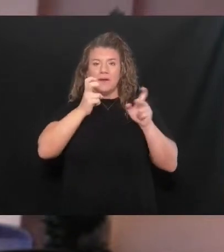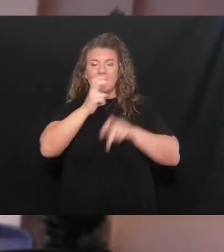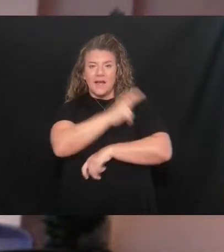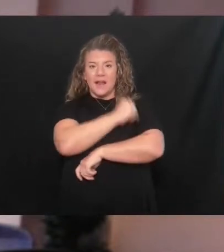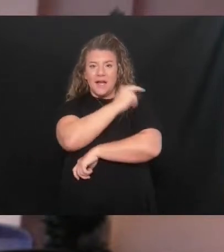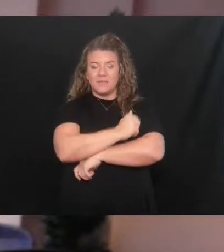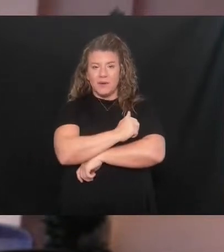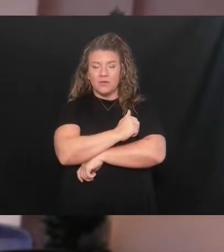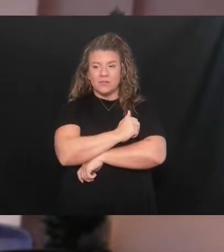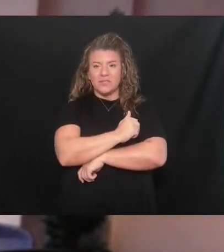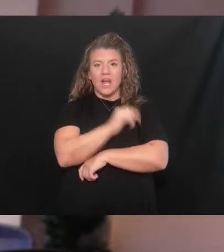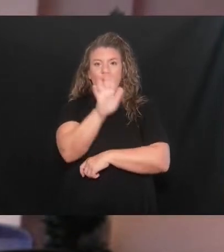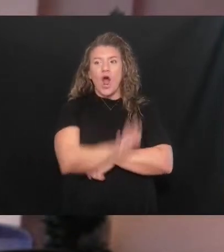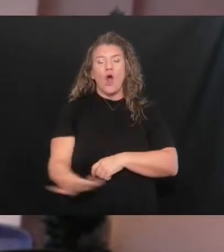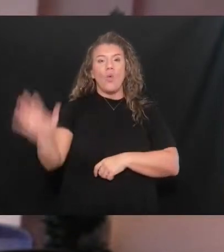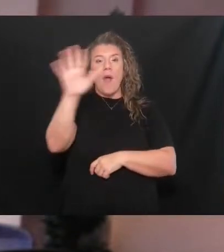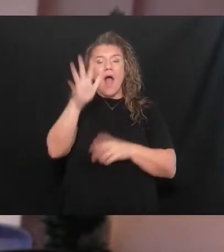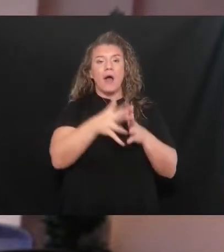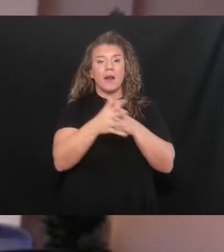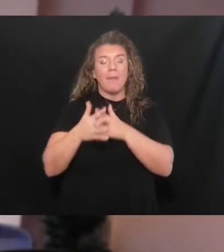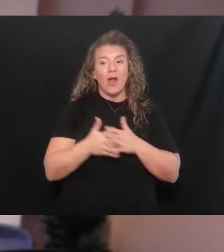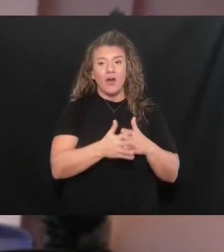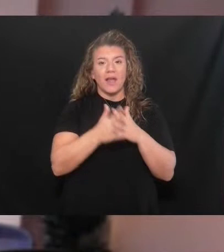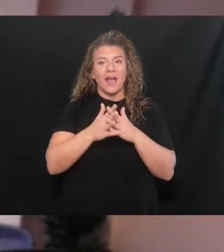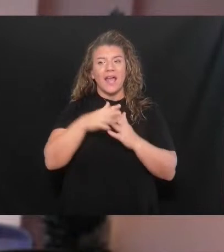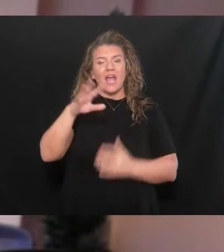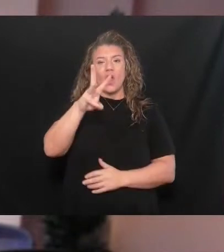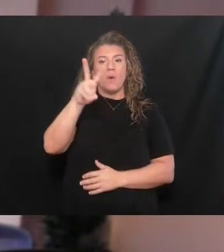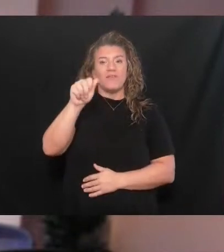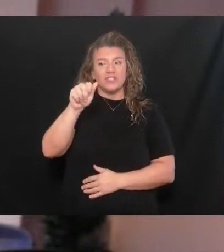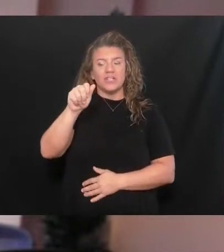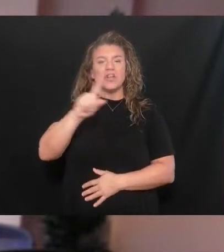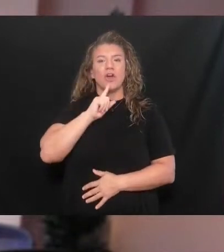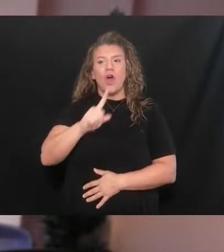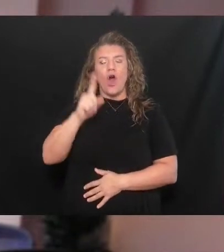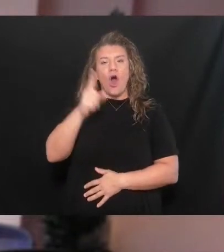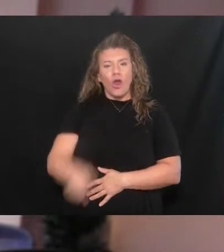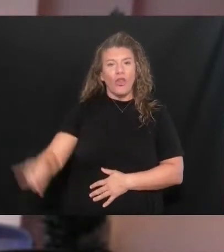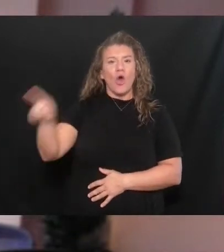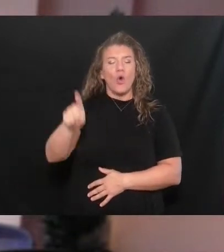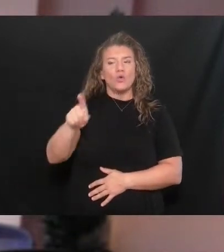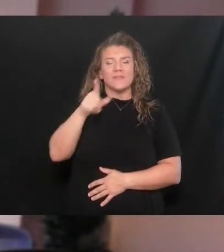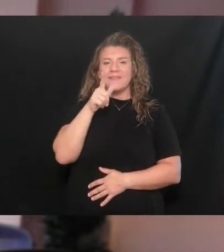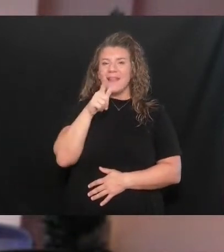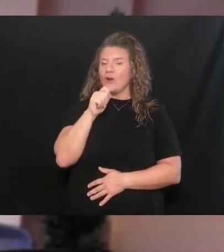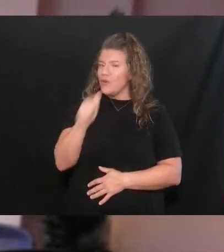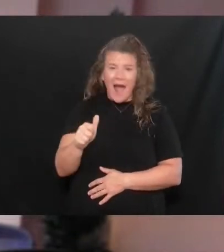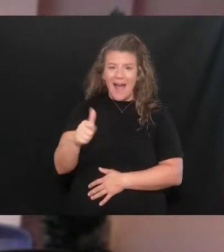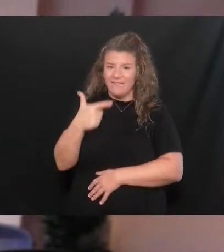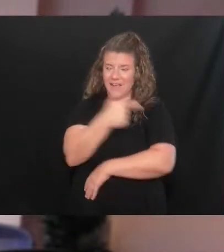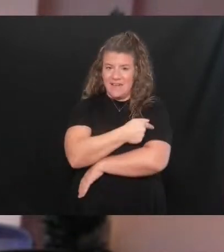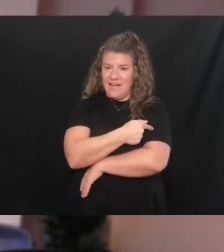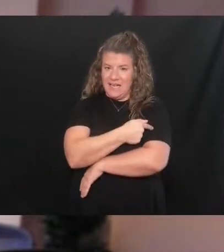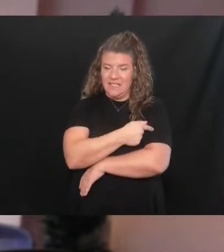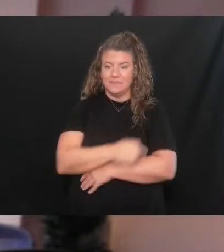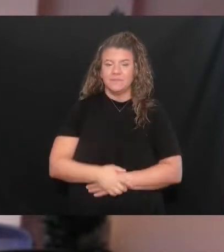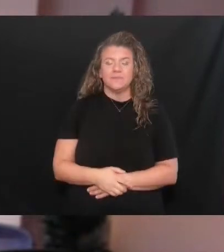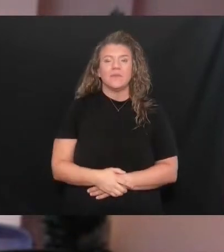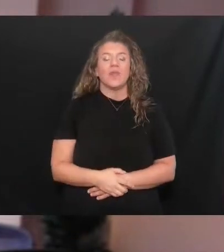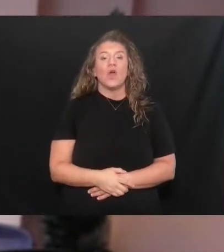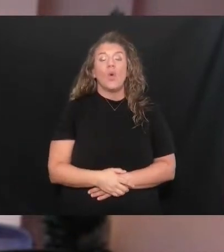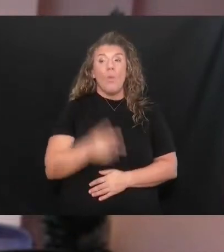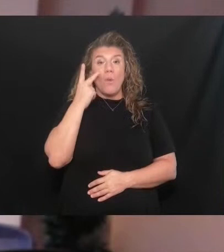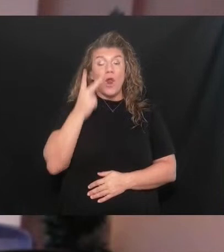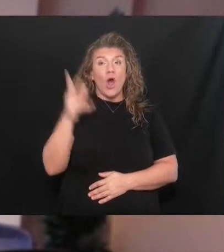hospitals around America and in West Virginia are those that are not vaccinated. When we look around